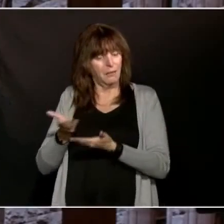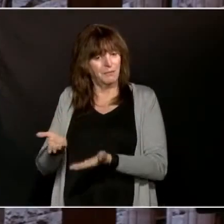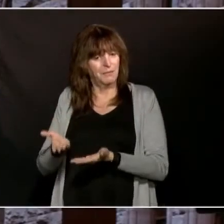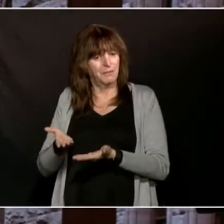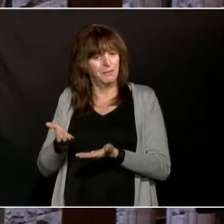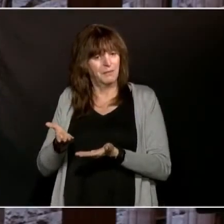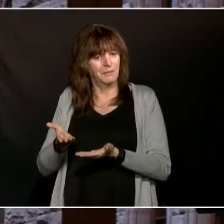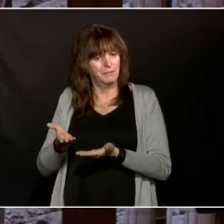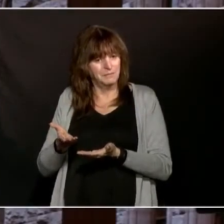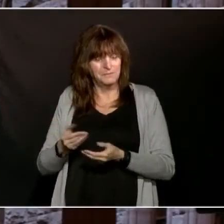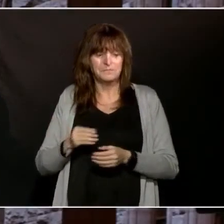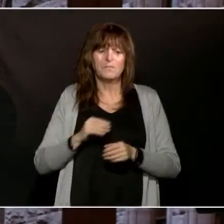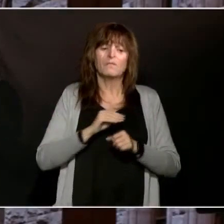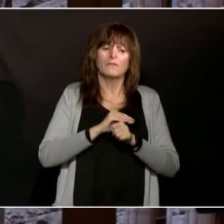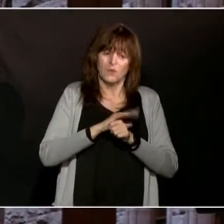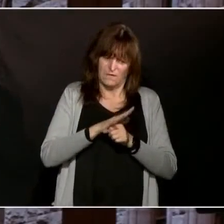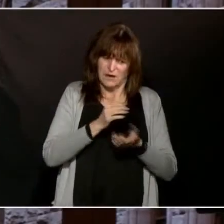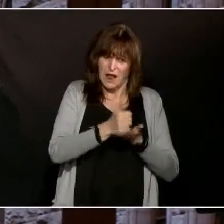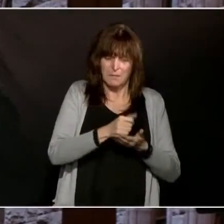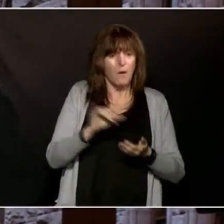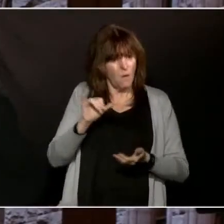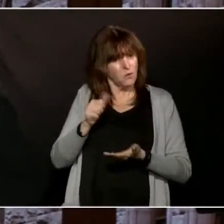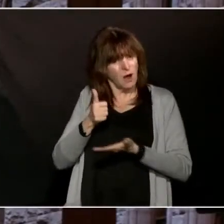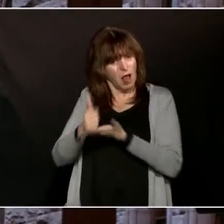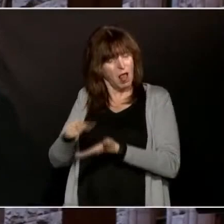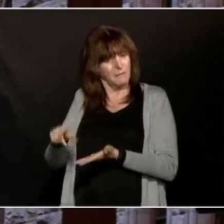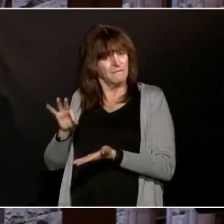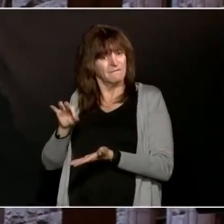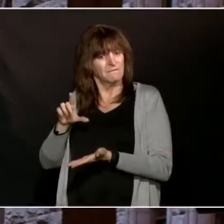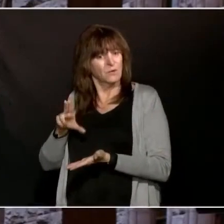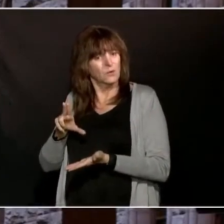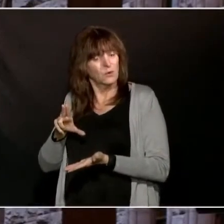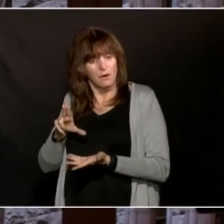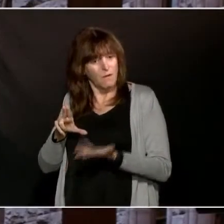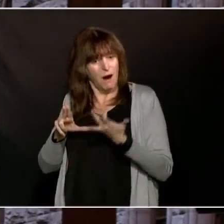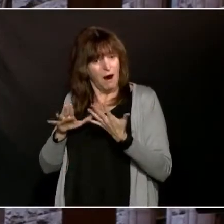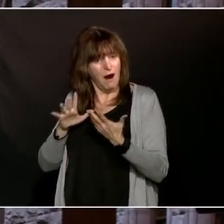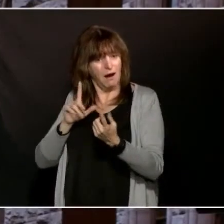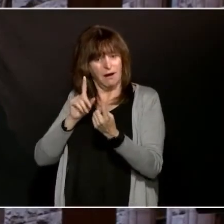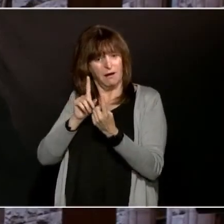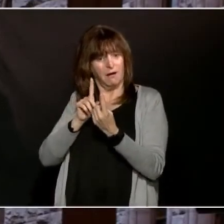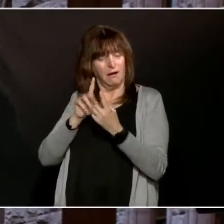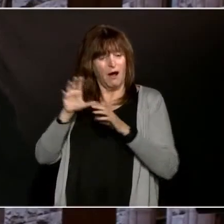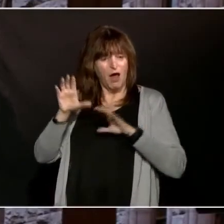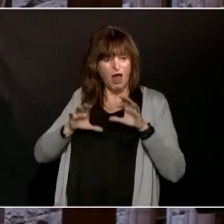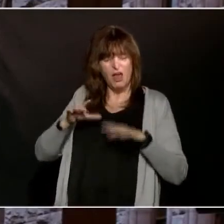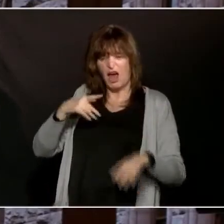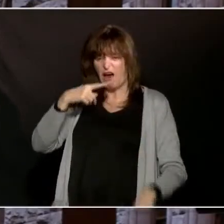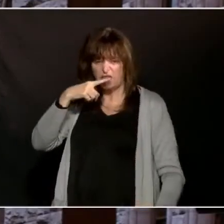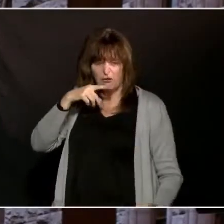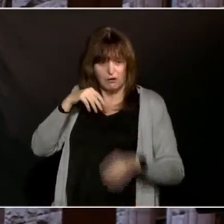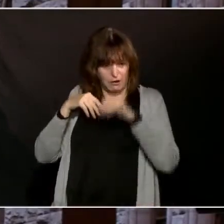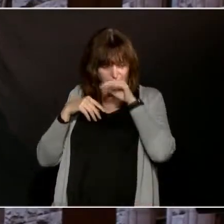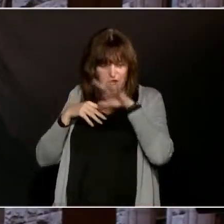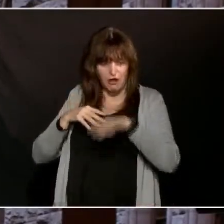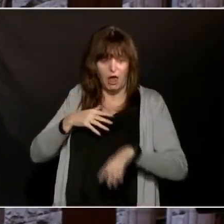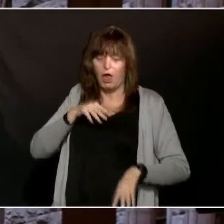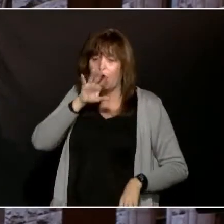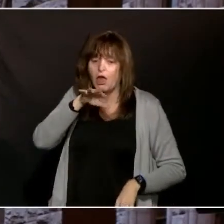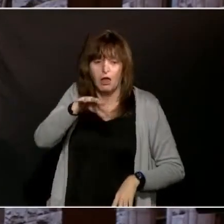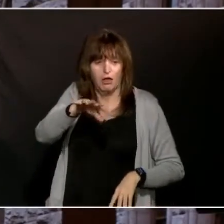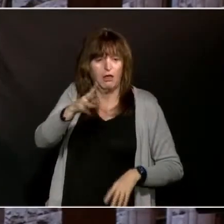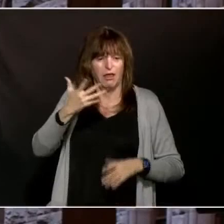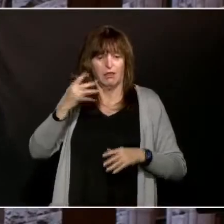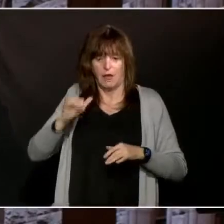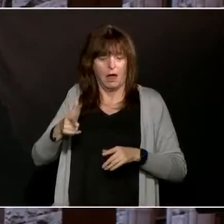are transmitted person to person, droplet spread, coughing on people, sneezing on people. That's why we've had all those messages in the past about coughing